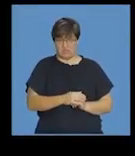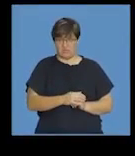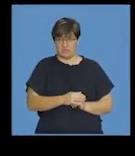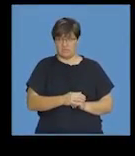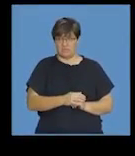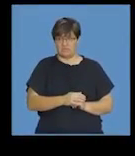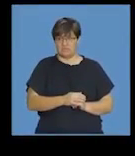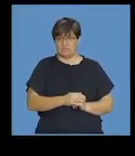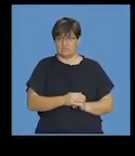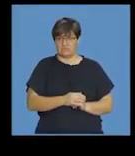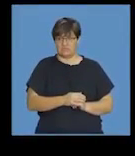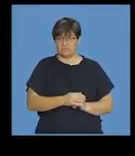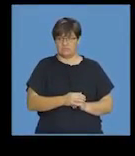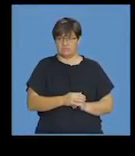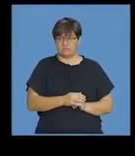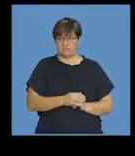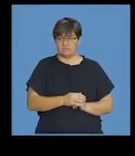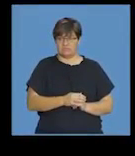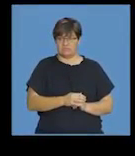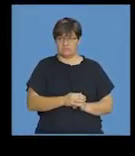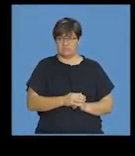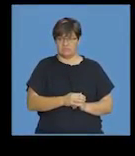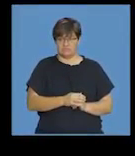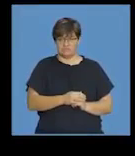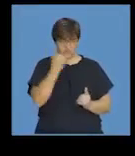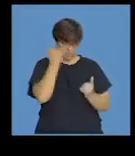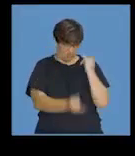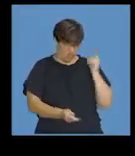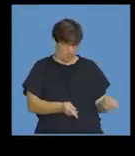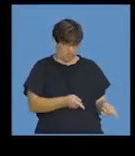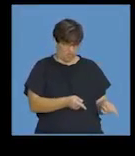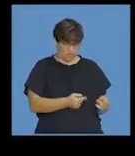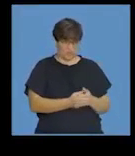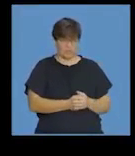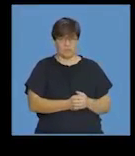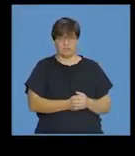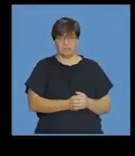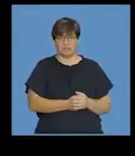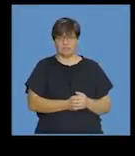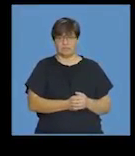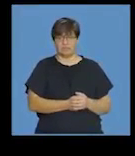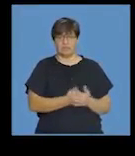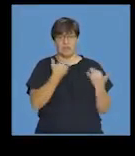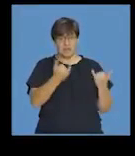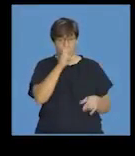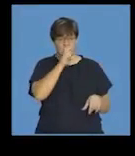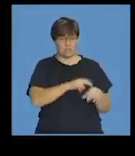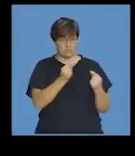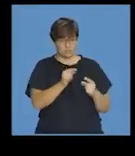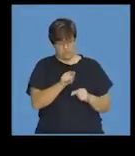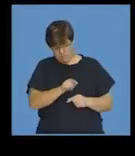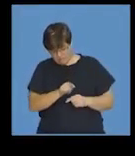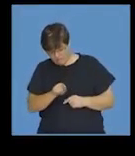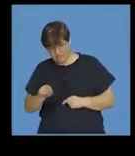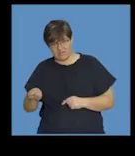to take it out from there because that's wrong. Okay, and what we need to do is